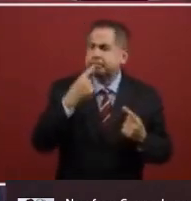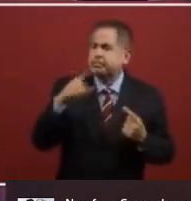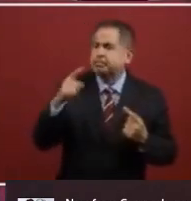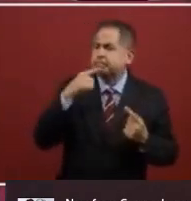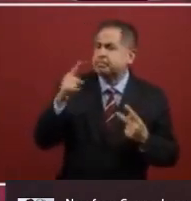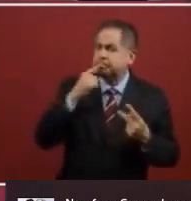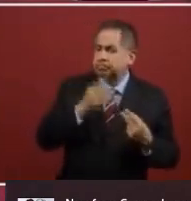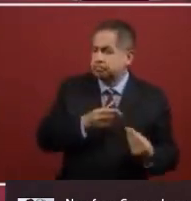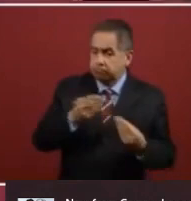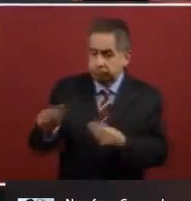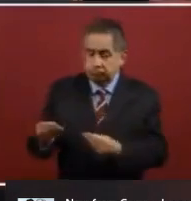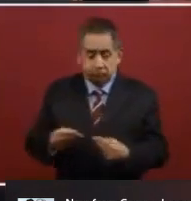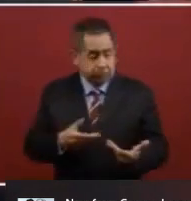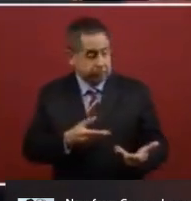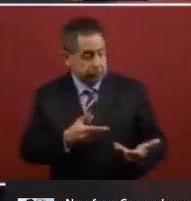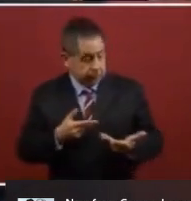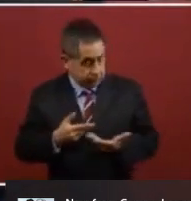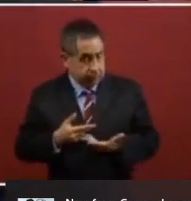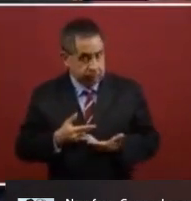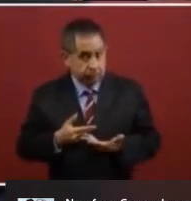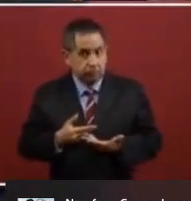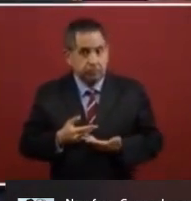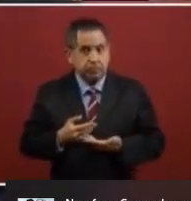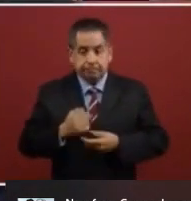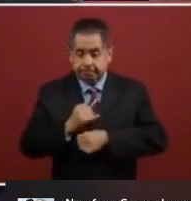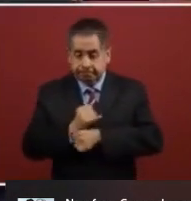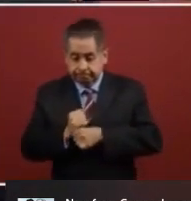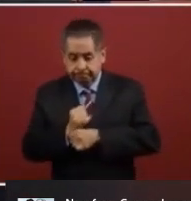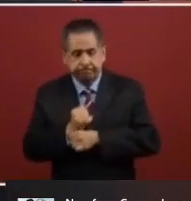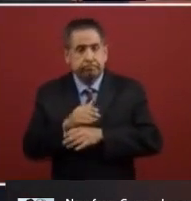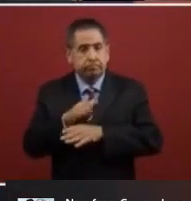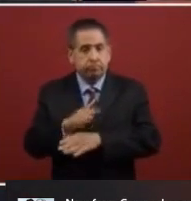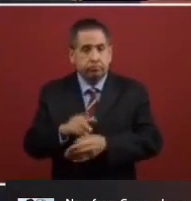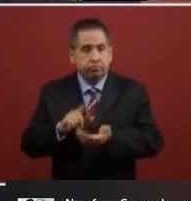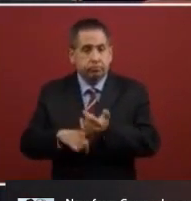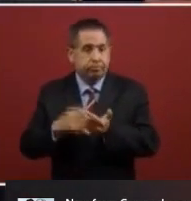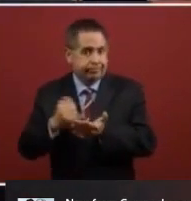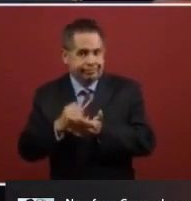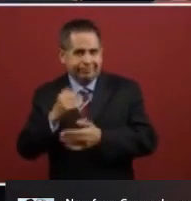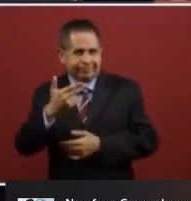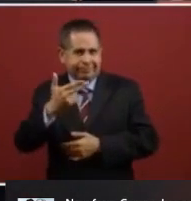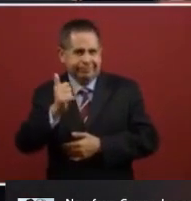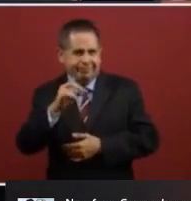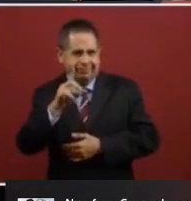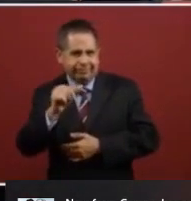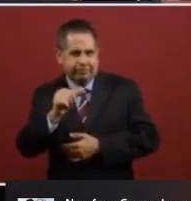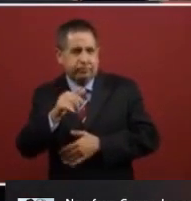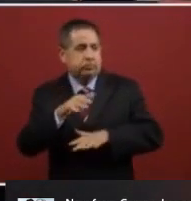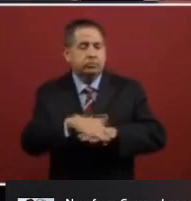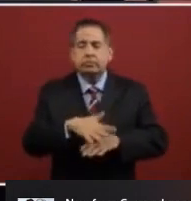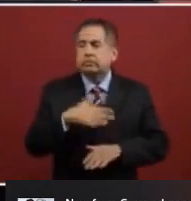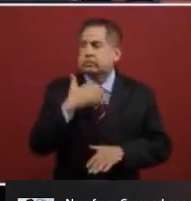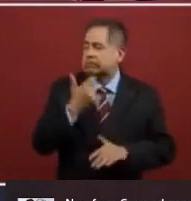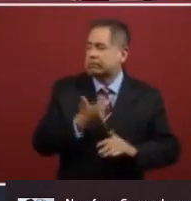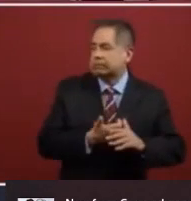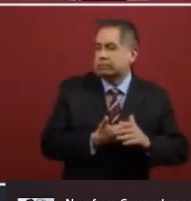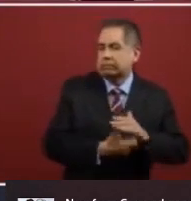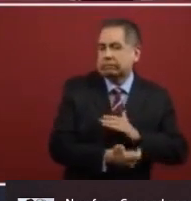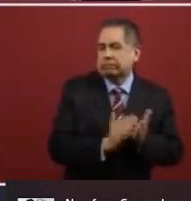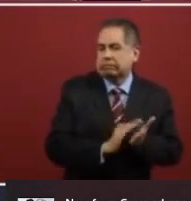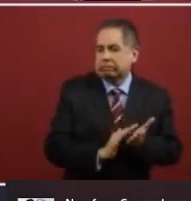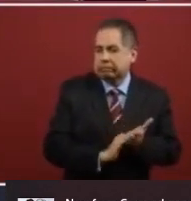llegue Everything that they a get investigación financiera for de financial investigation